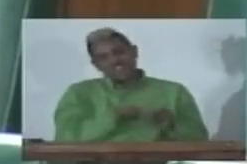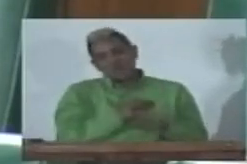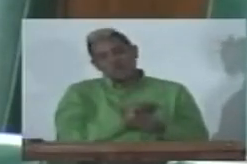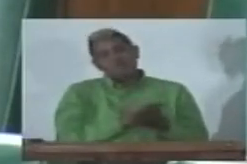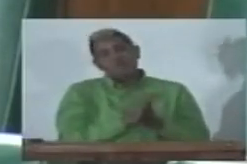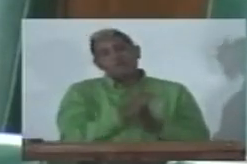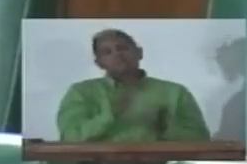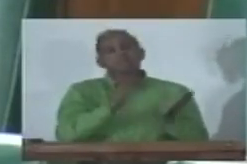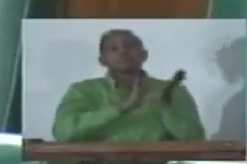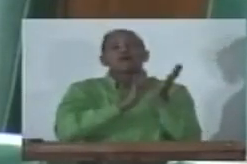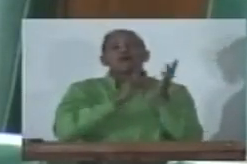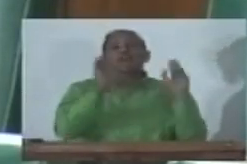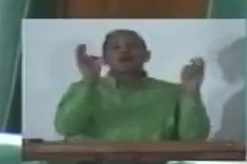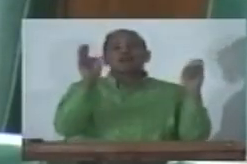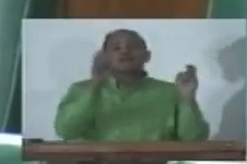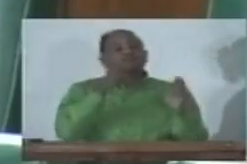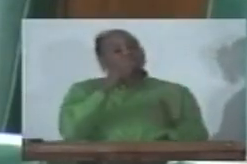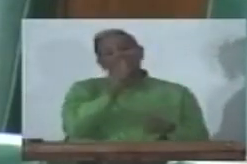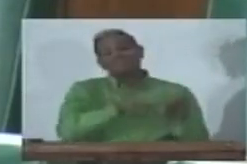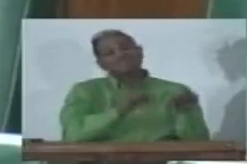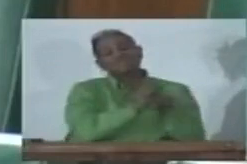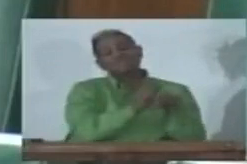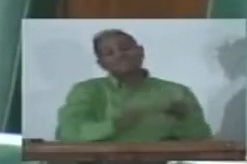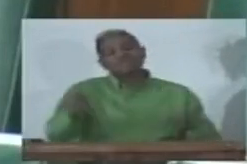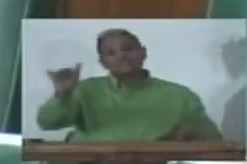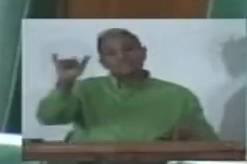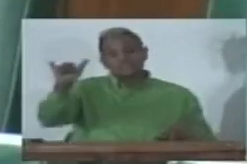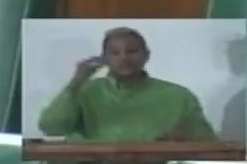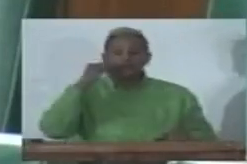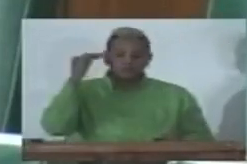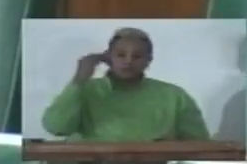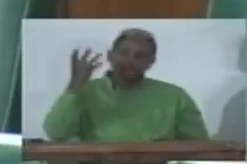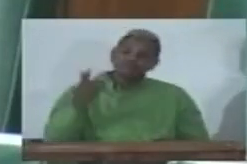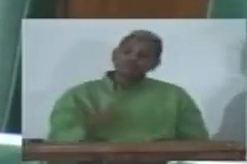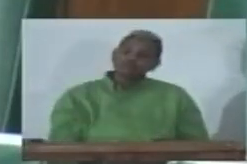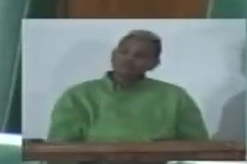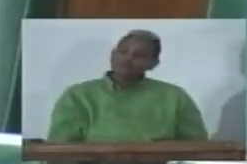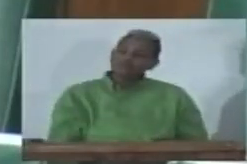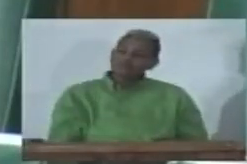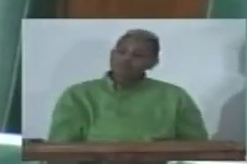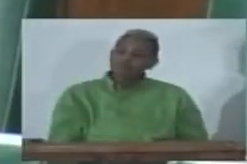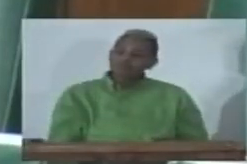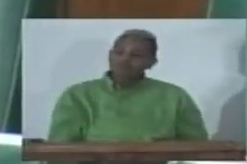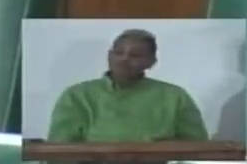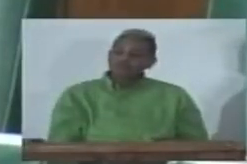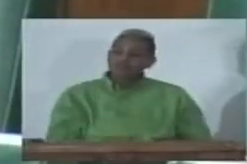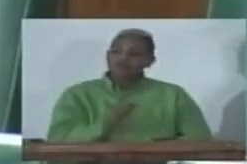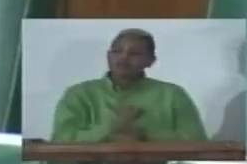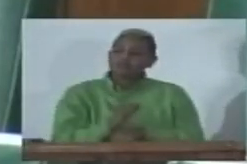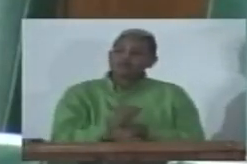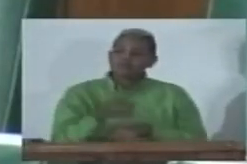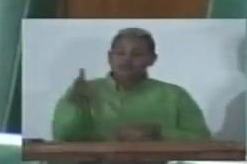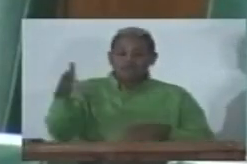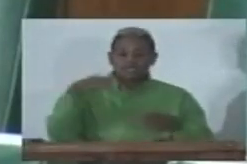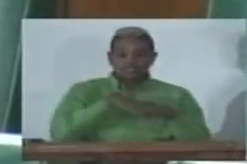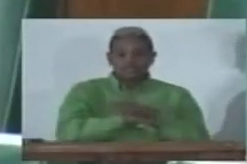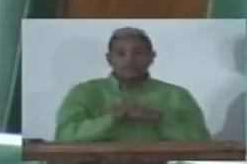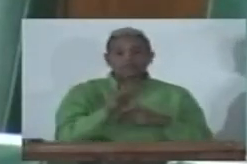can retain that employment and reabsorb them into the system for continuous employment.